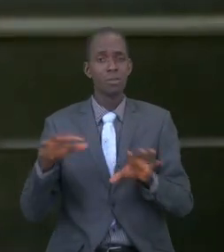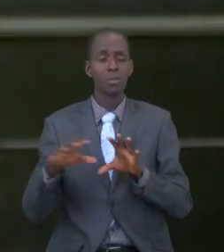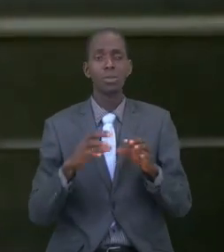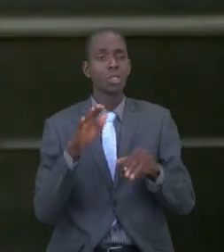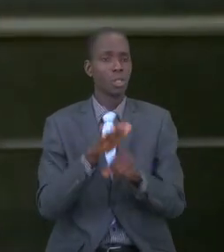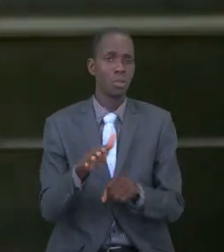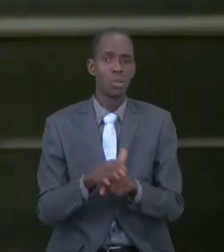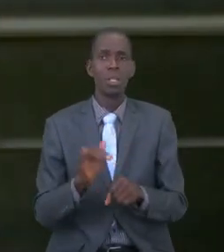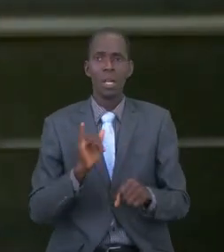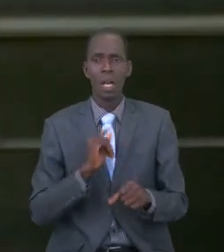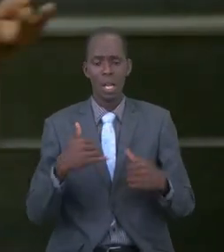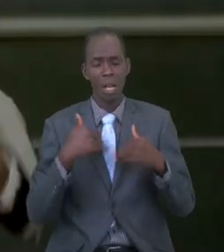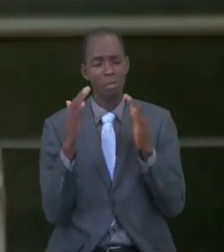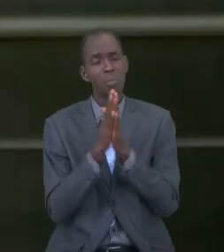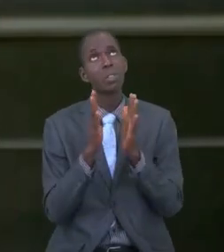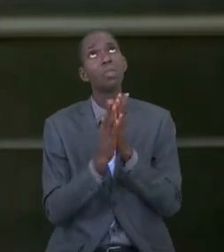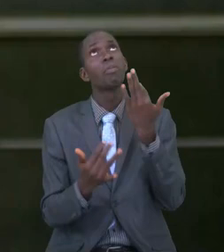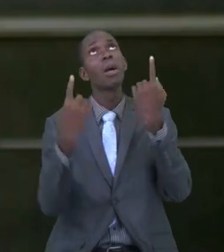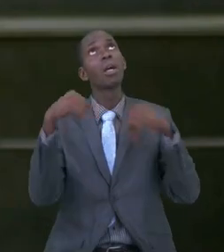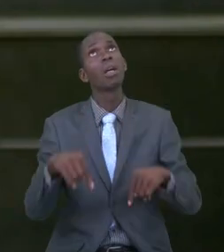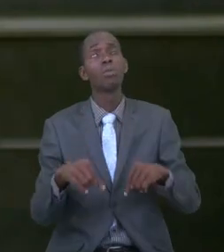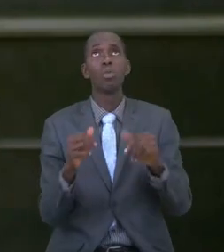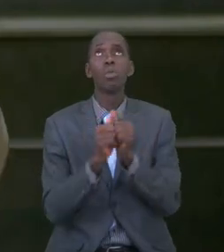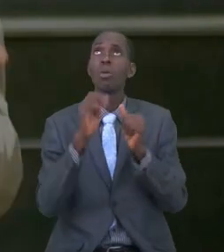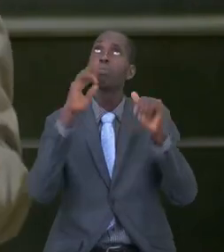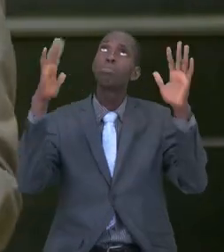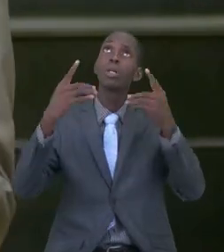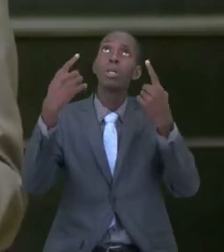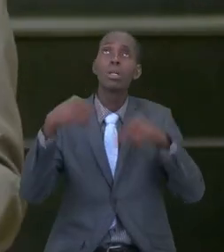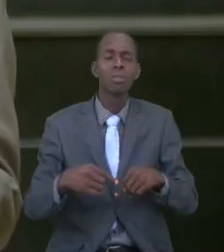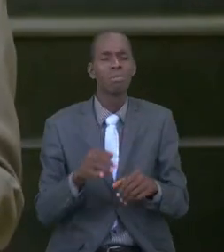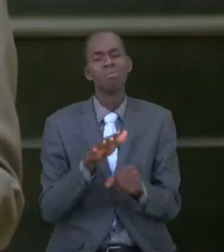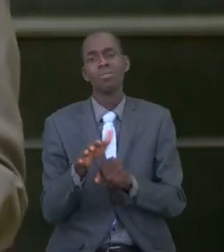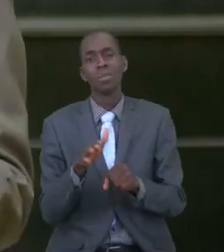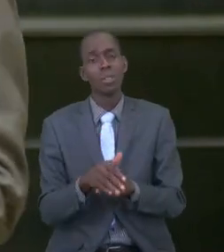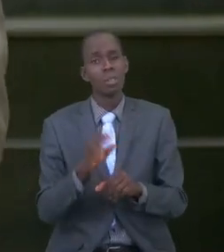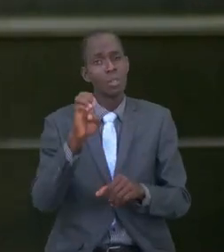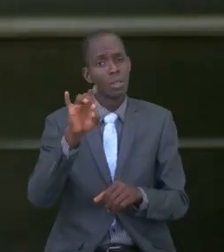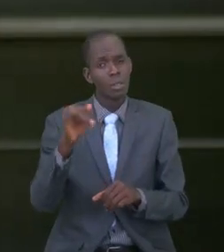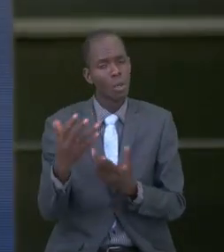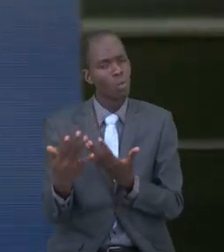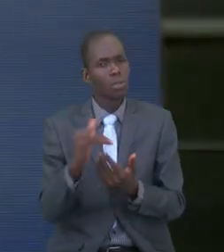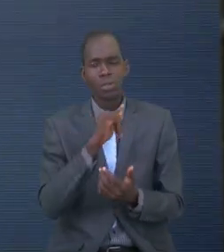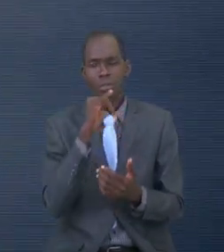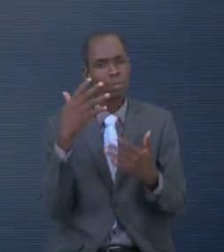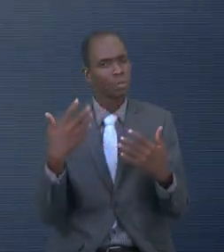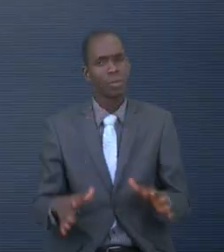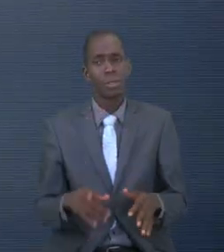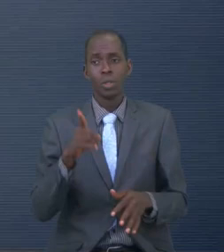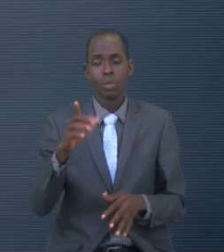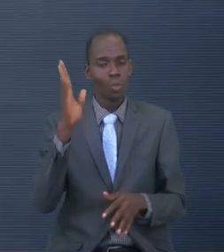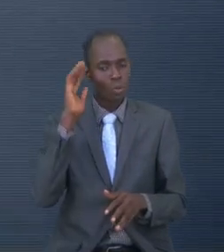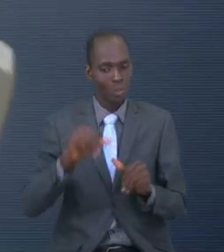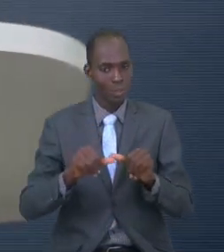I prayed, the rain came down. It's enough. Elijah, it's not enough. You're still going to anoint